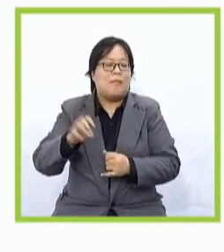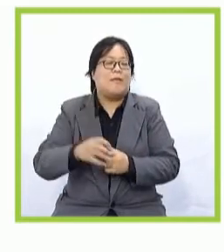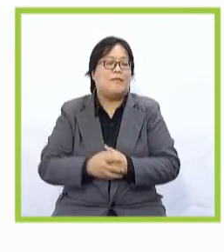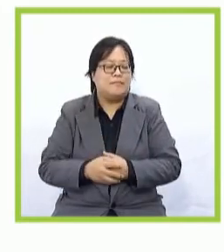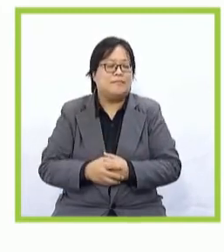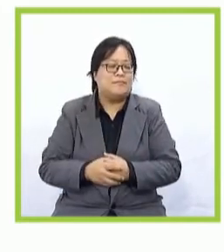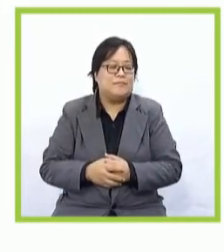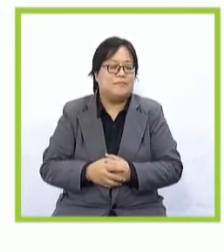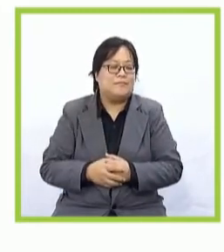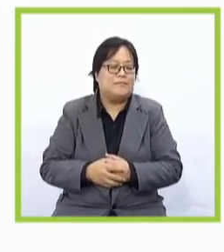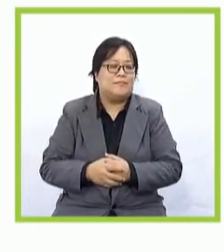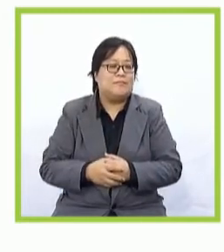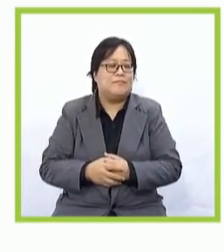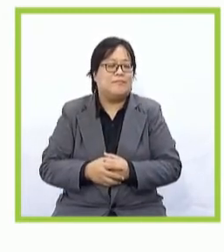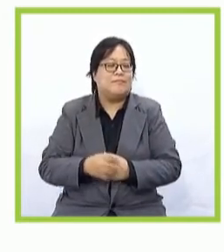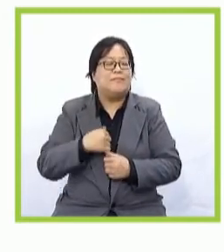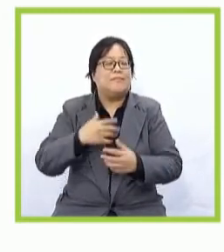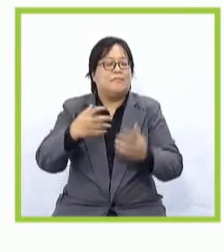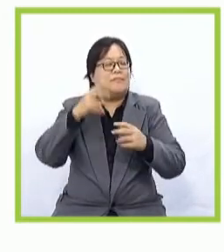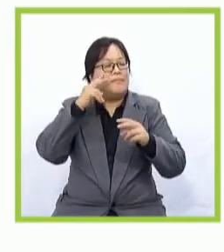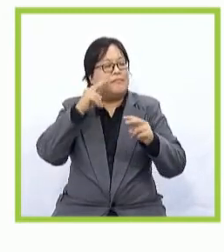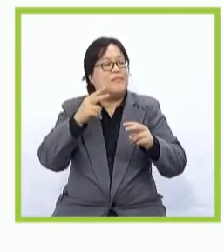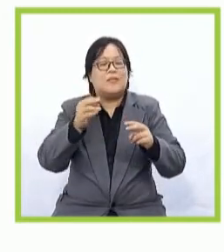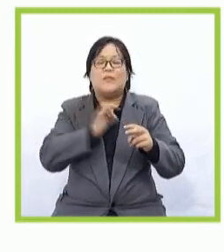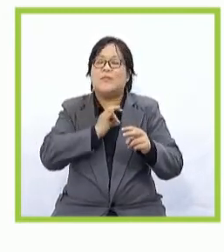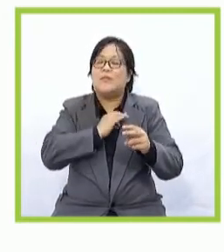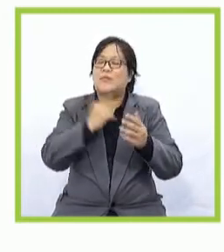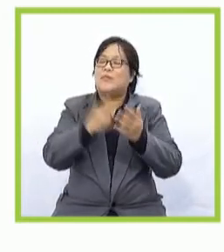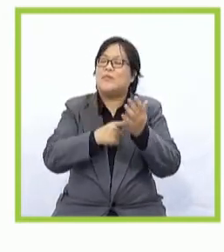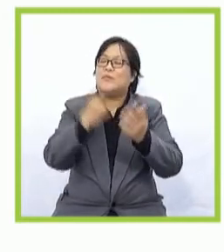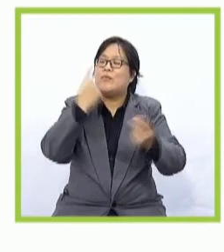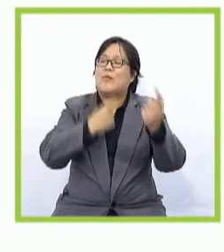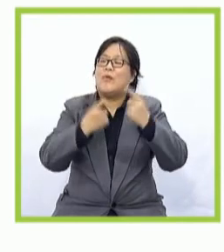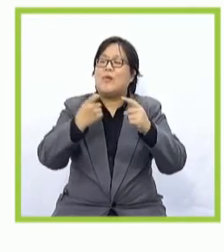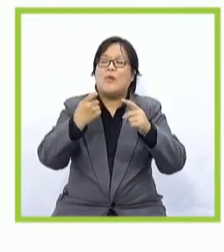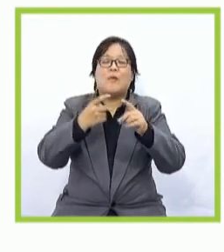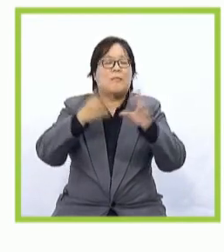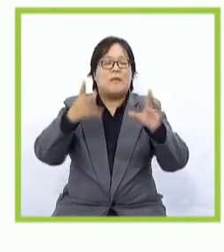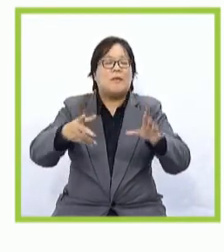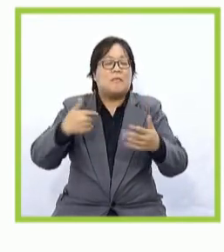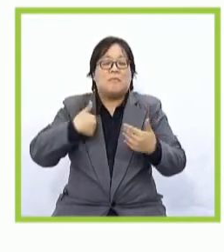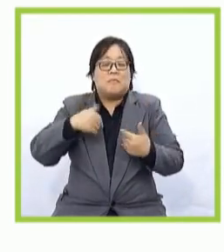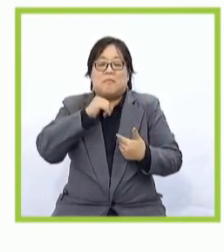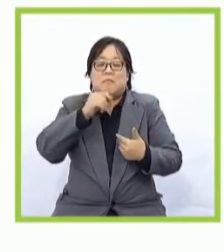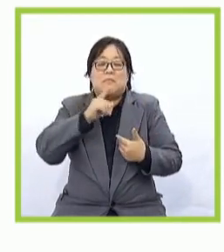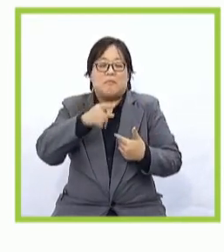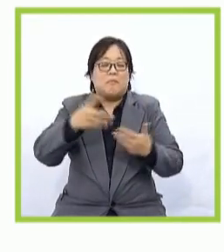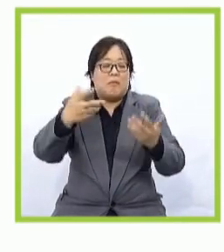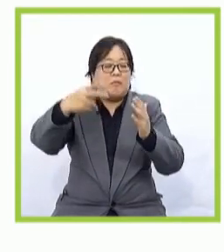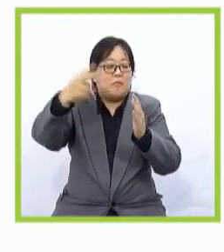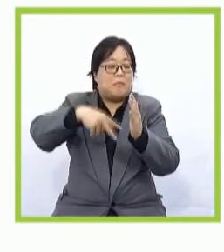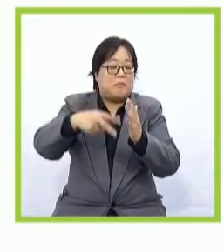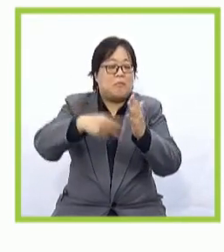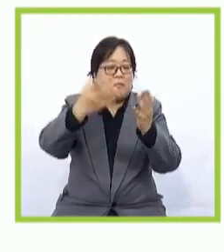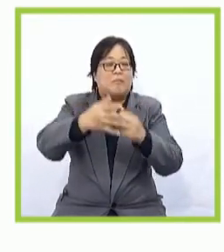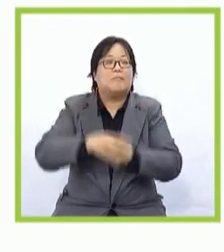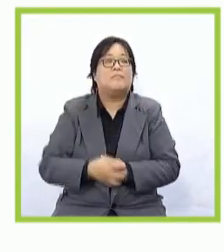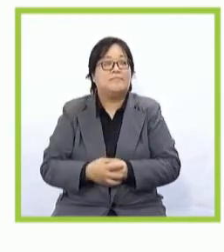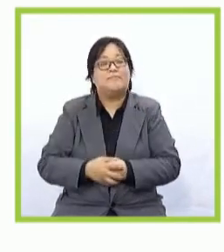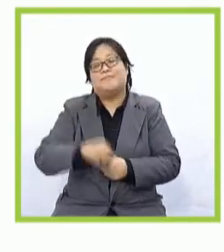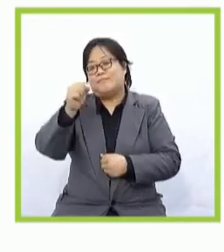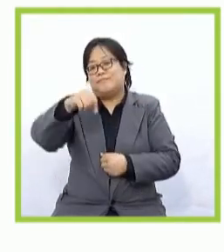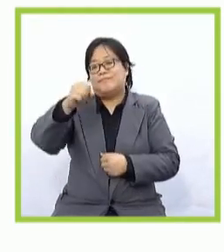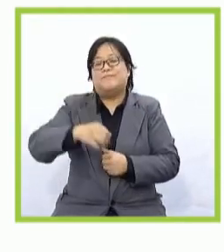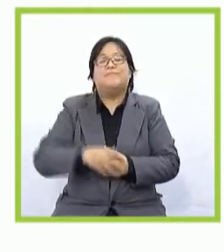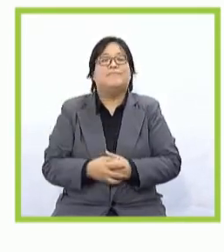to look at some of the questions from the audience. I'm not sure if you'd like to read them out. Sure.